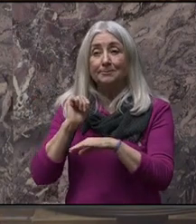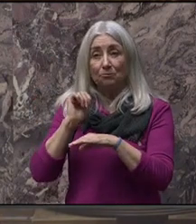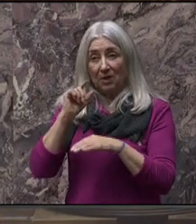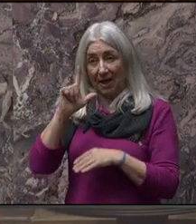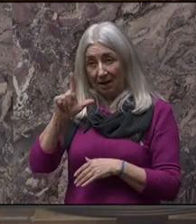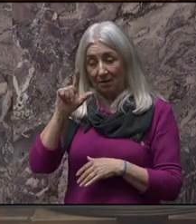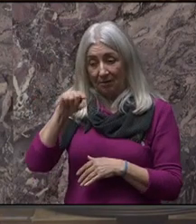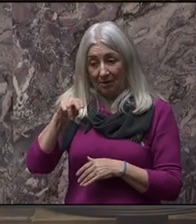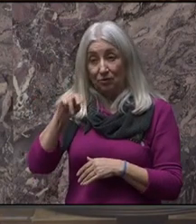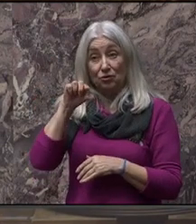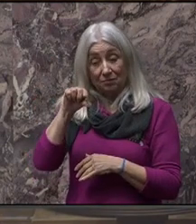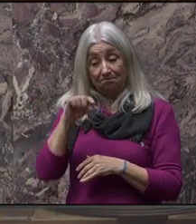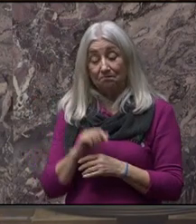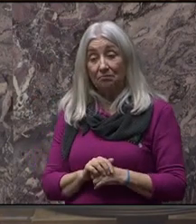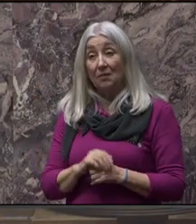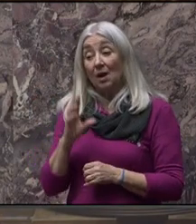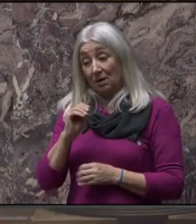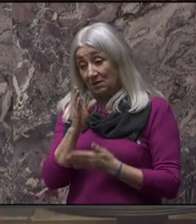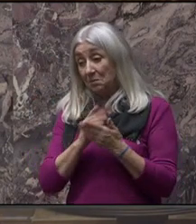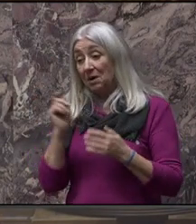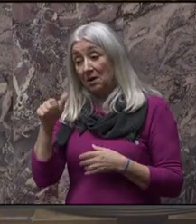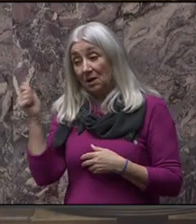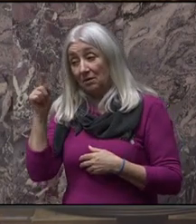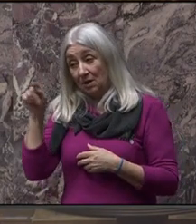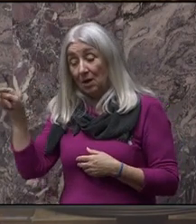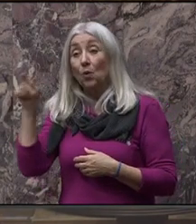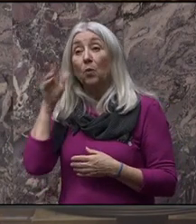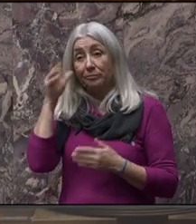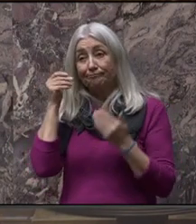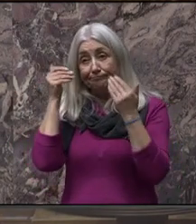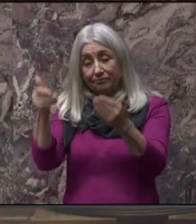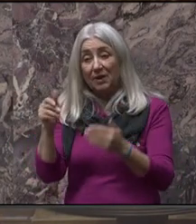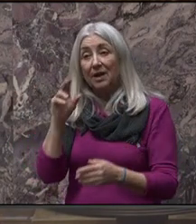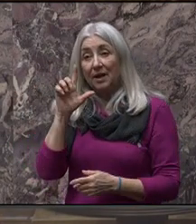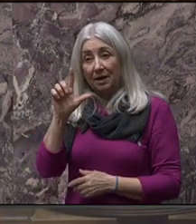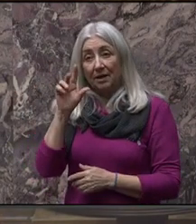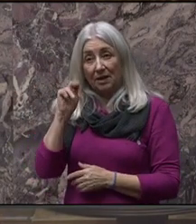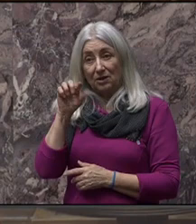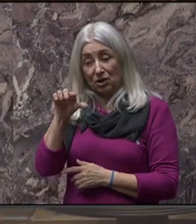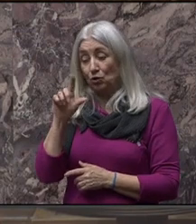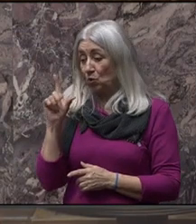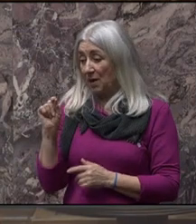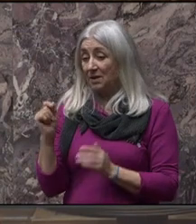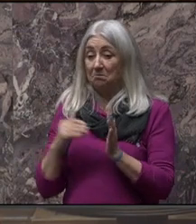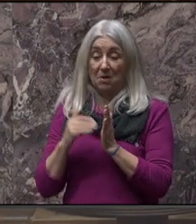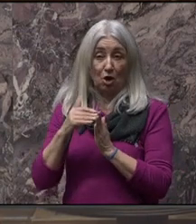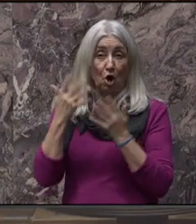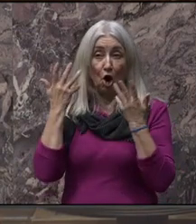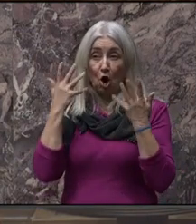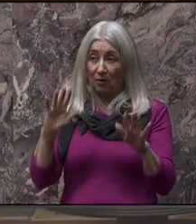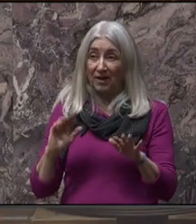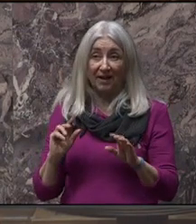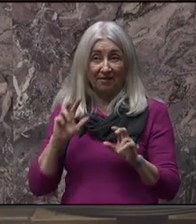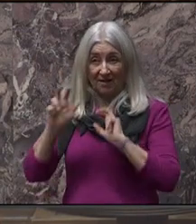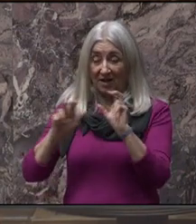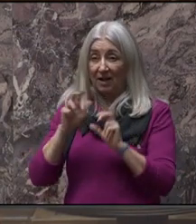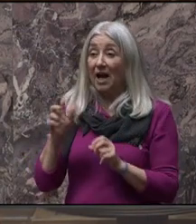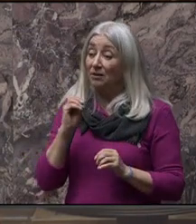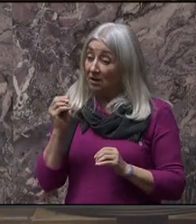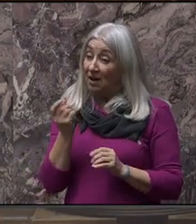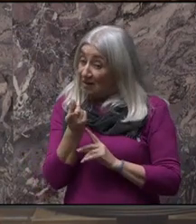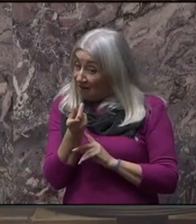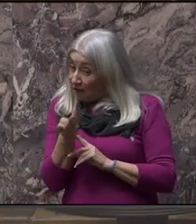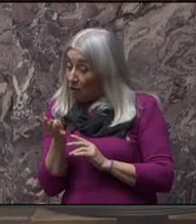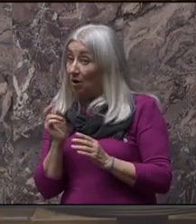move forward in British Columbia with over $20 billion invested already, including large projects on the cusp of